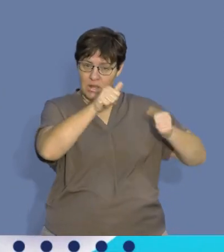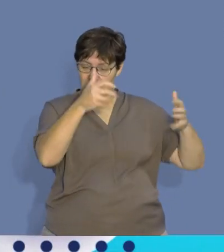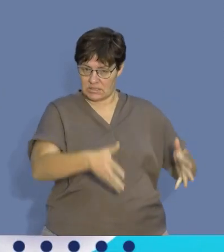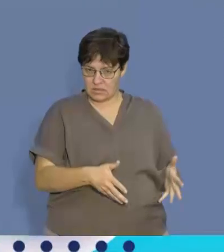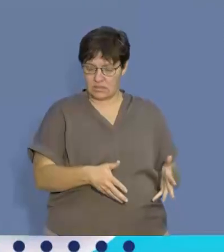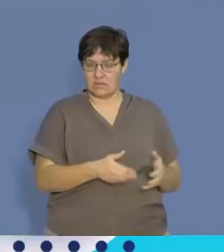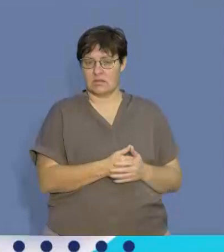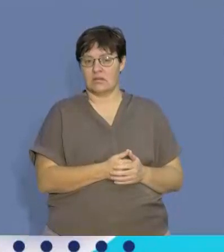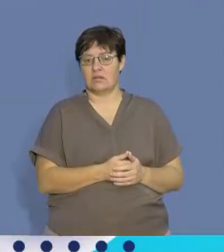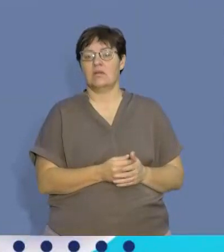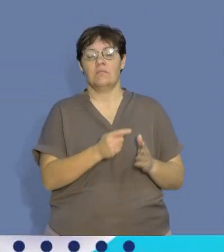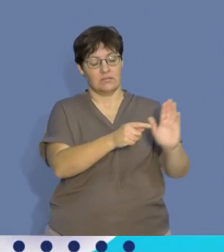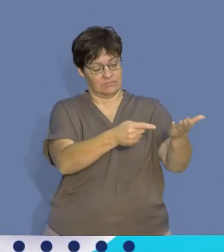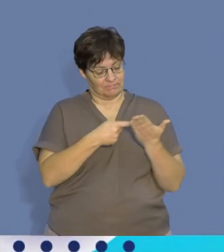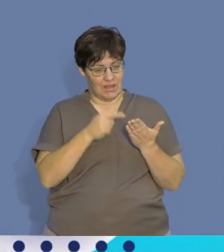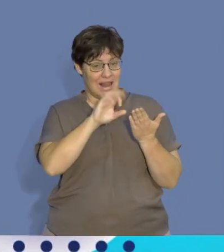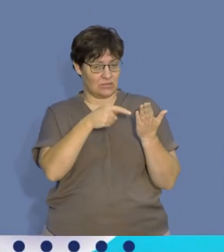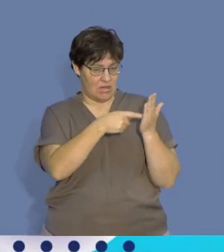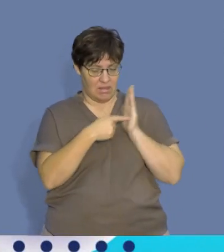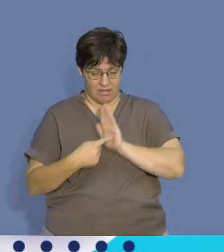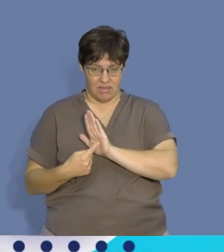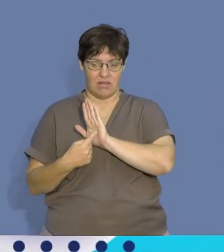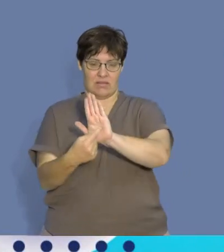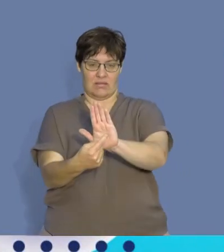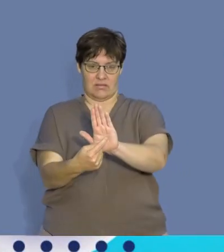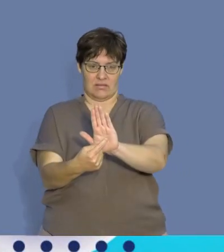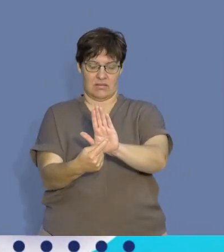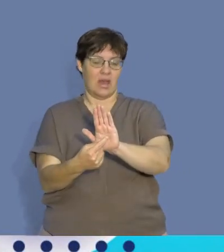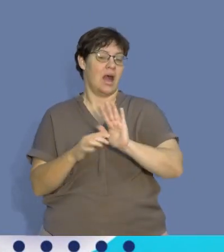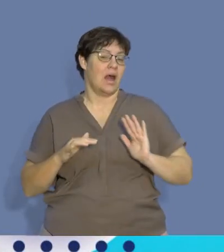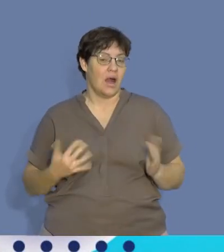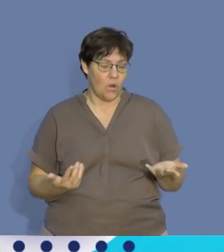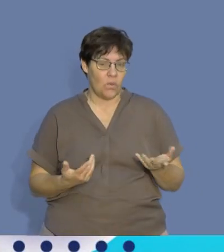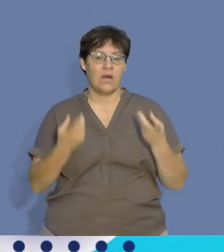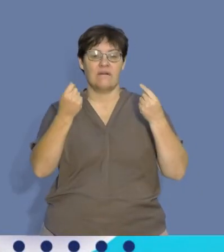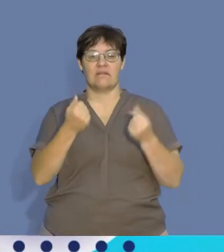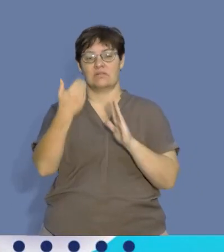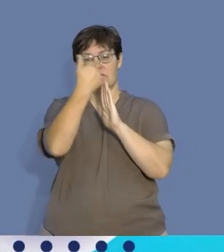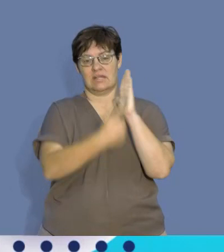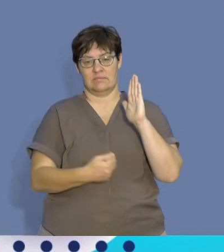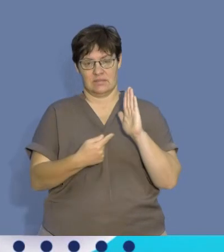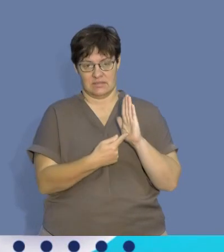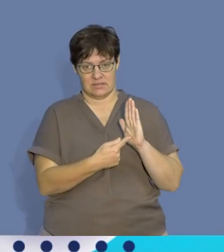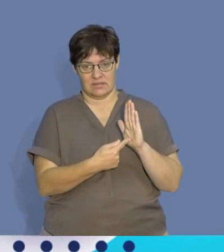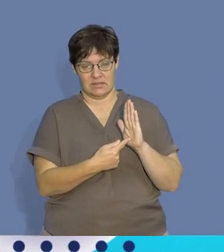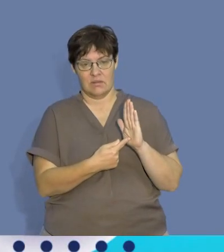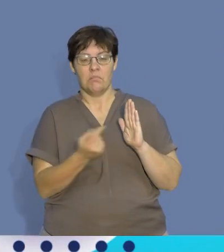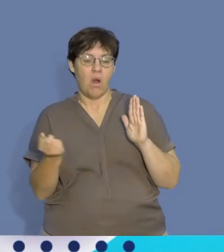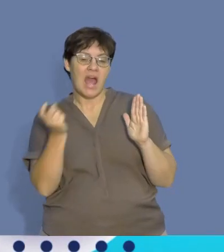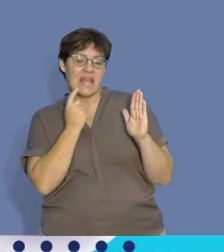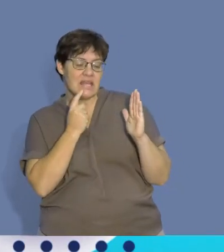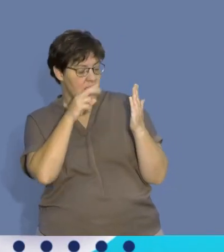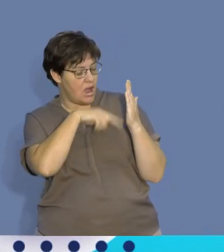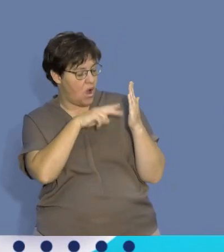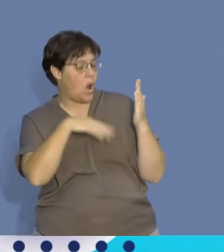you then take the ledger and you present it in the form of financial statements, which is